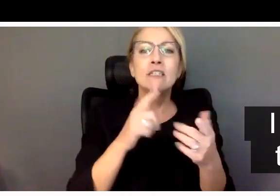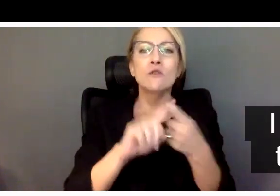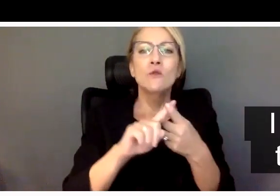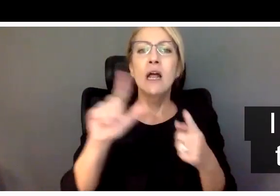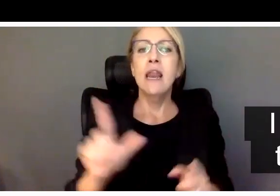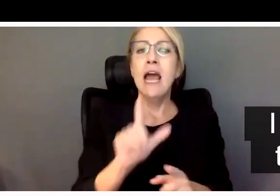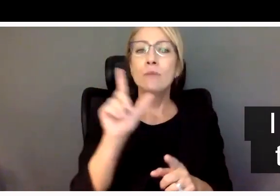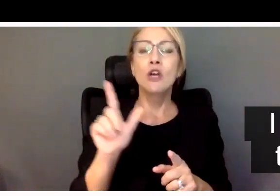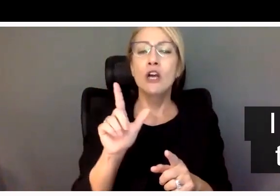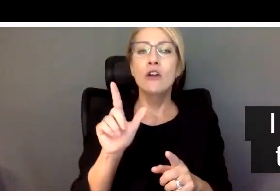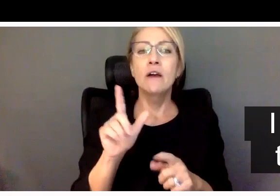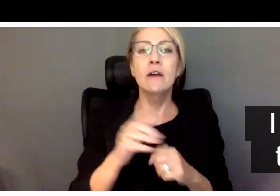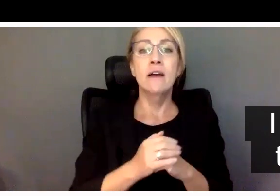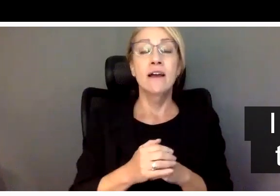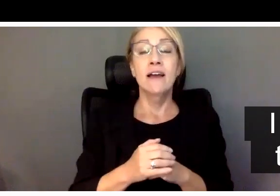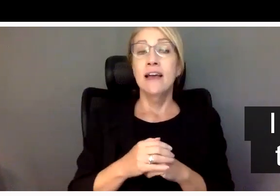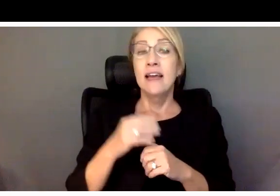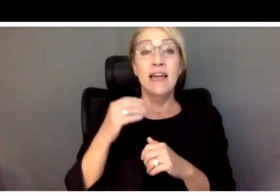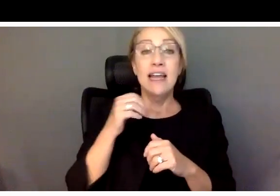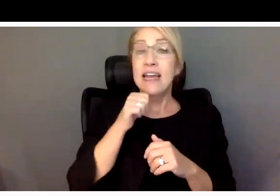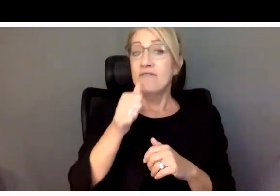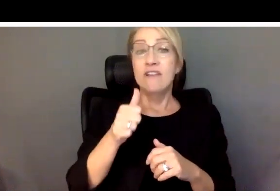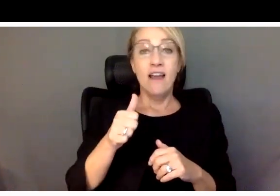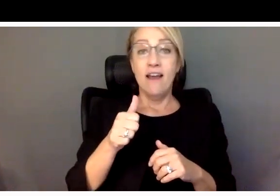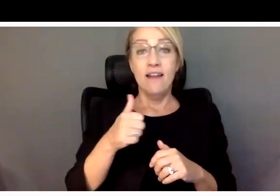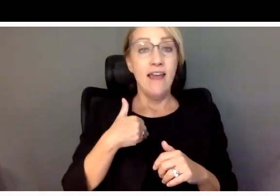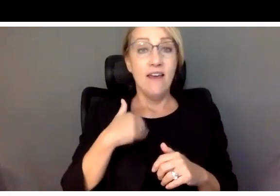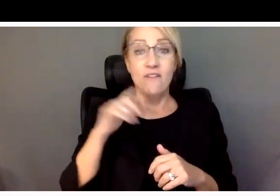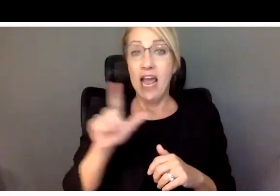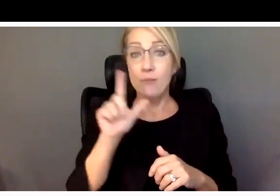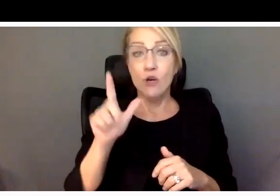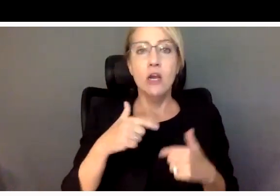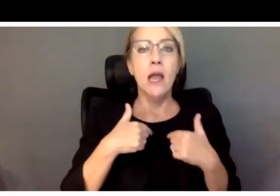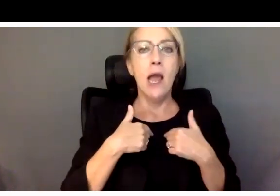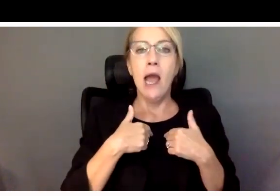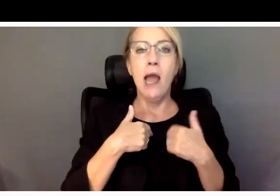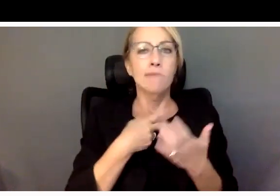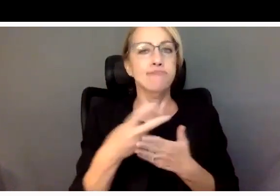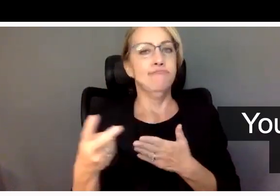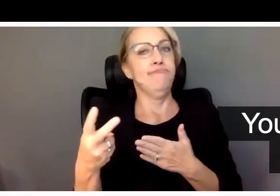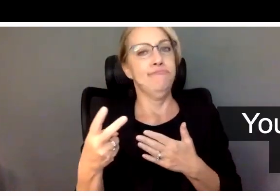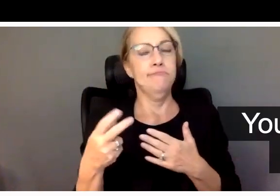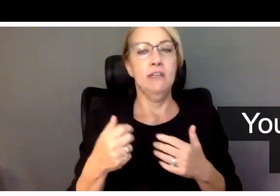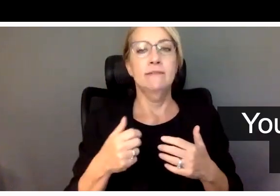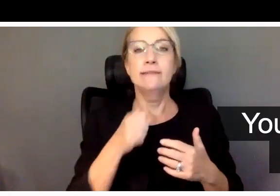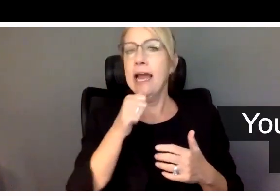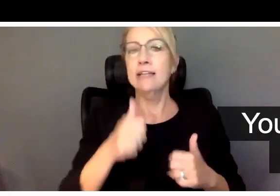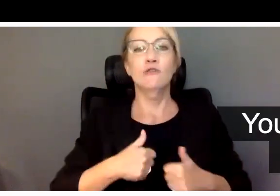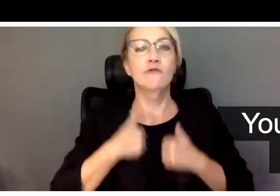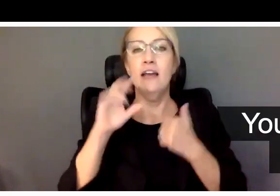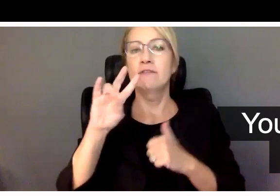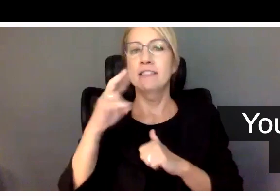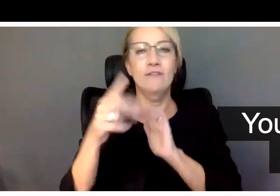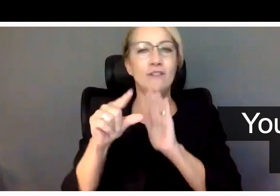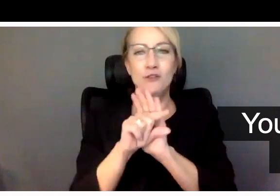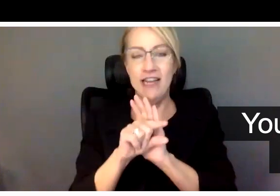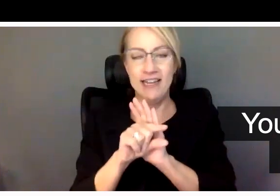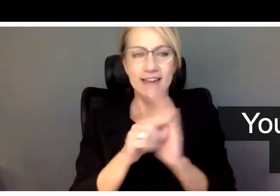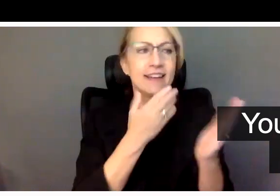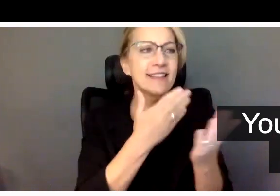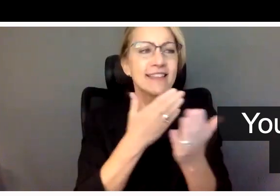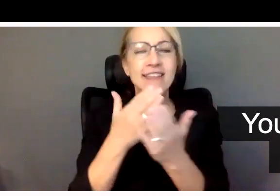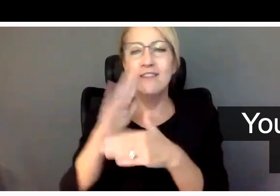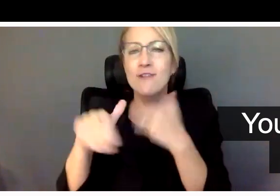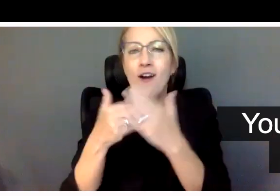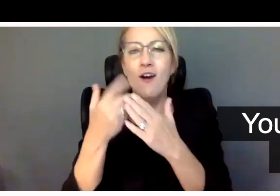have survived 7th grade without it. So thank you for all that you do. You provide an essential service